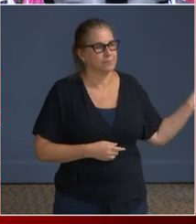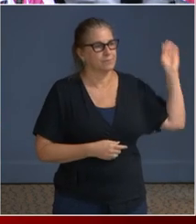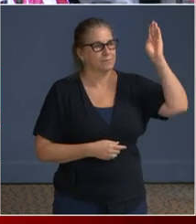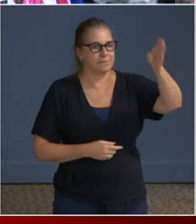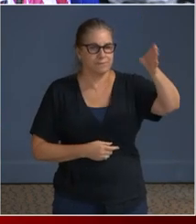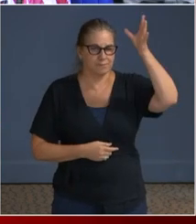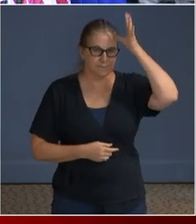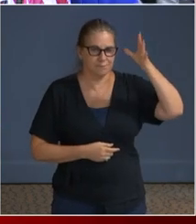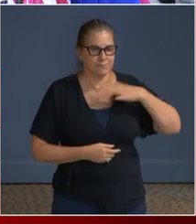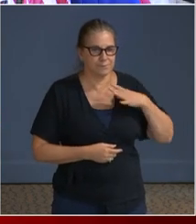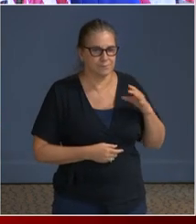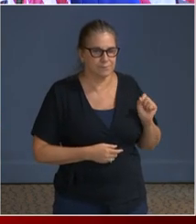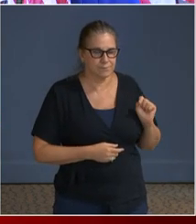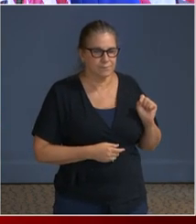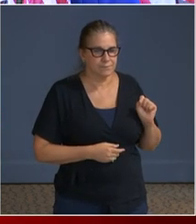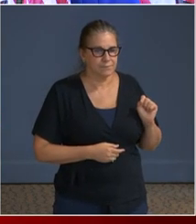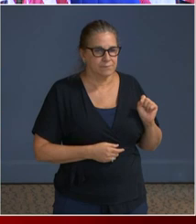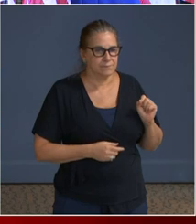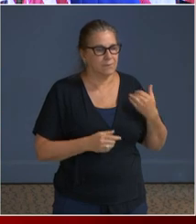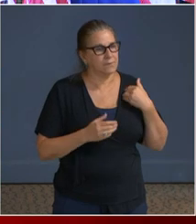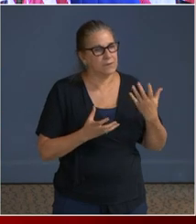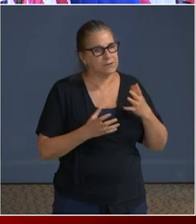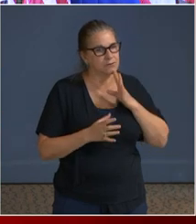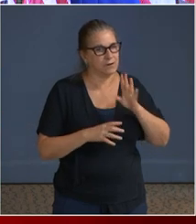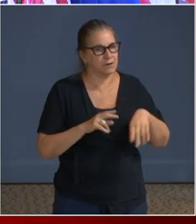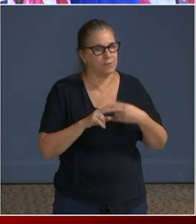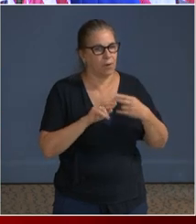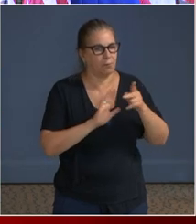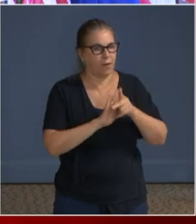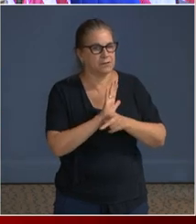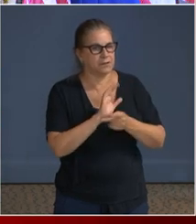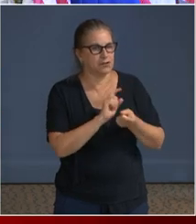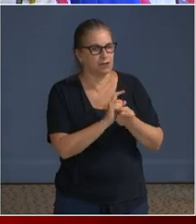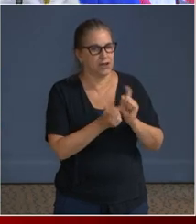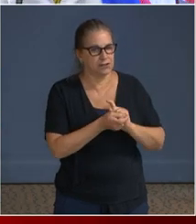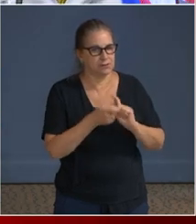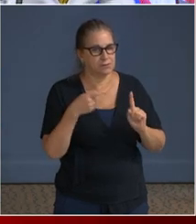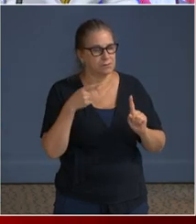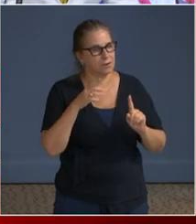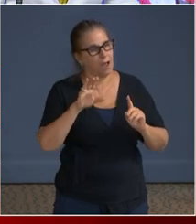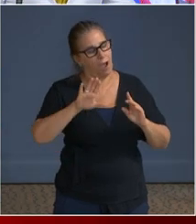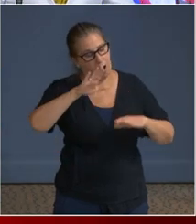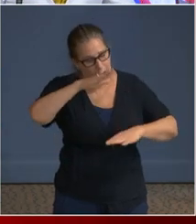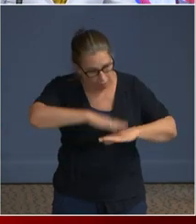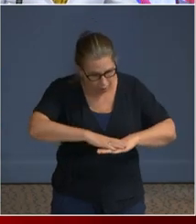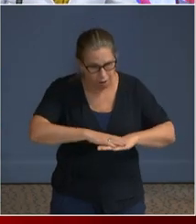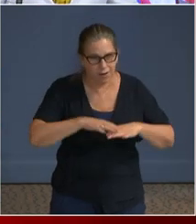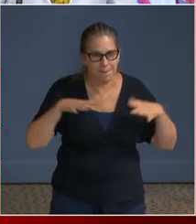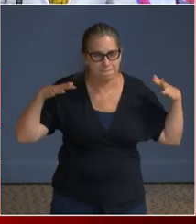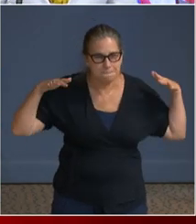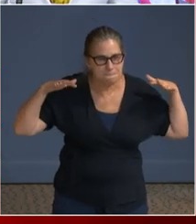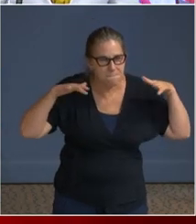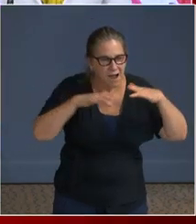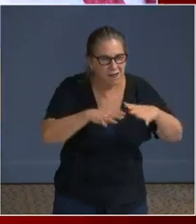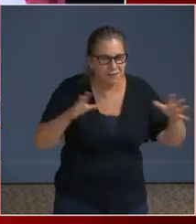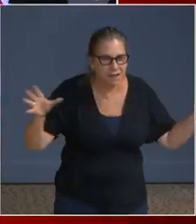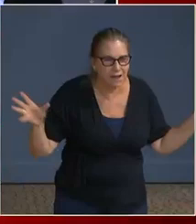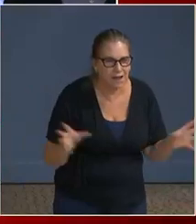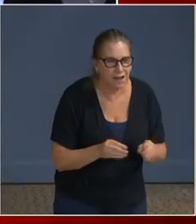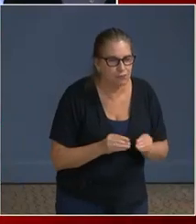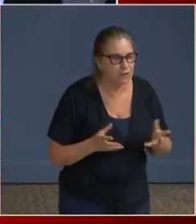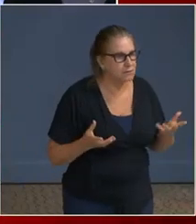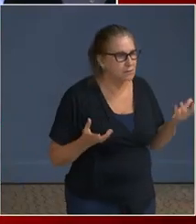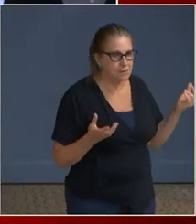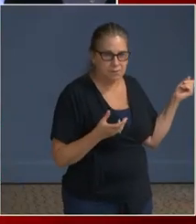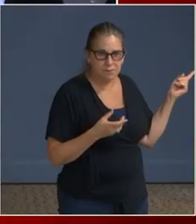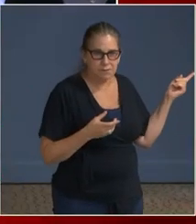in terms of the mass gathering ordinance to prevent this type of thing from happening? Well,